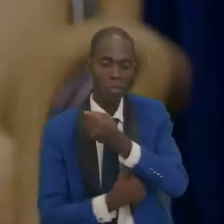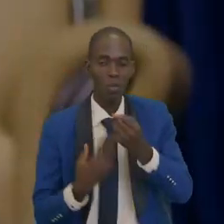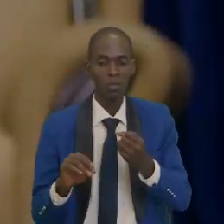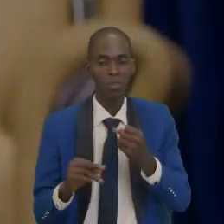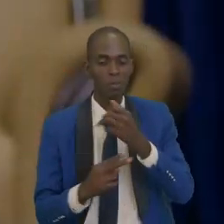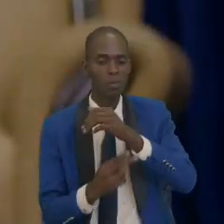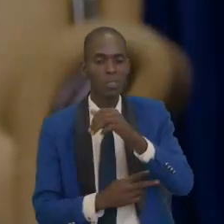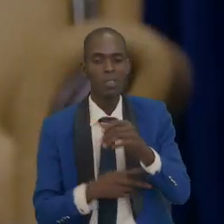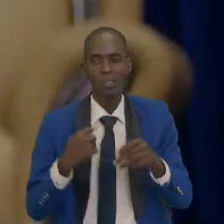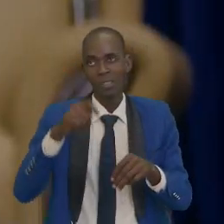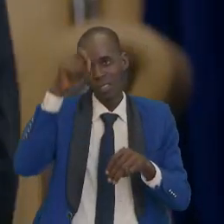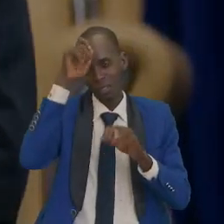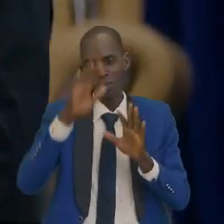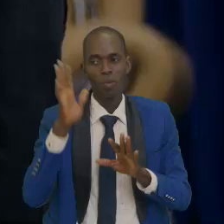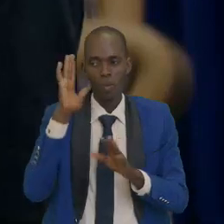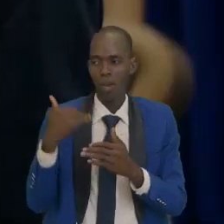away